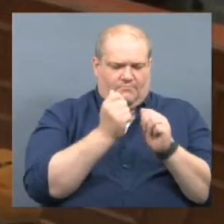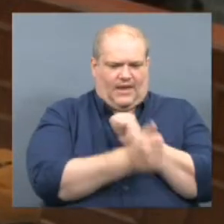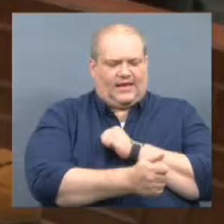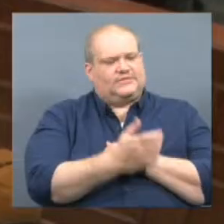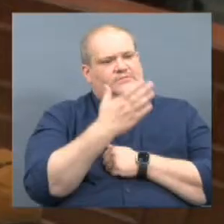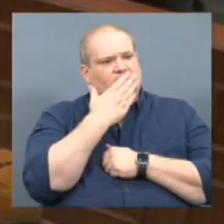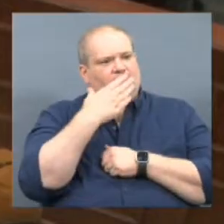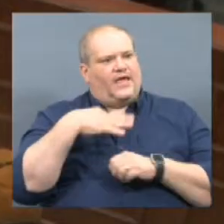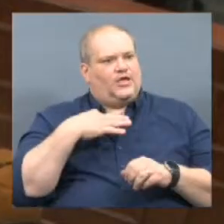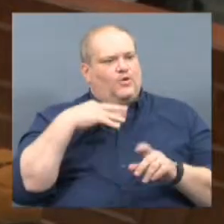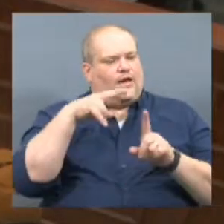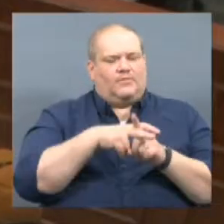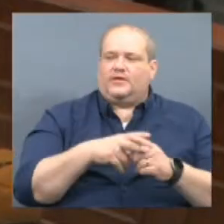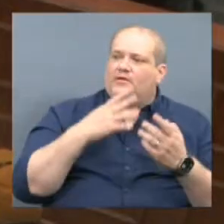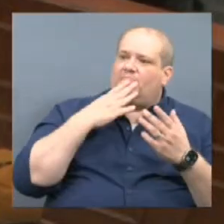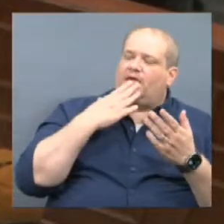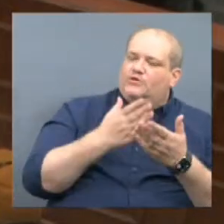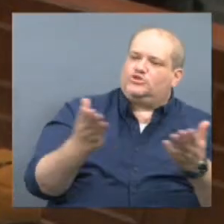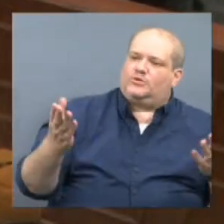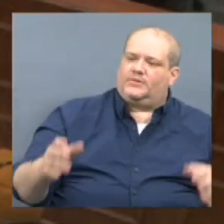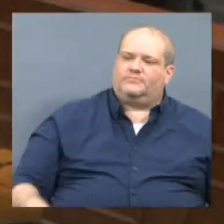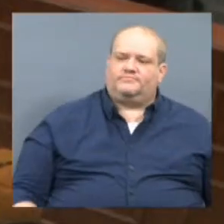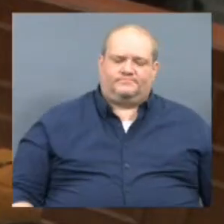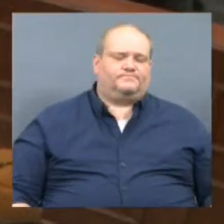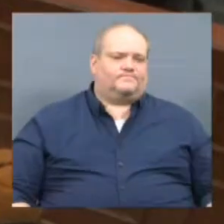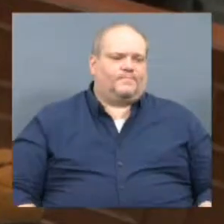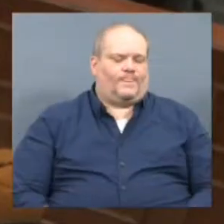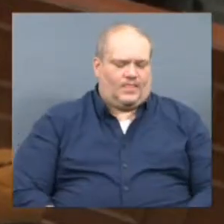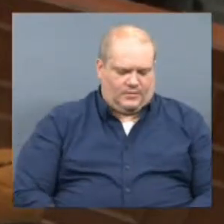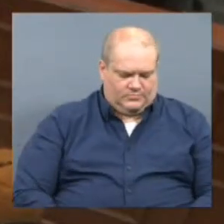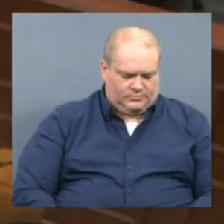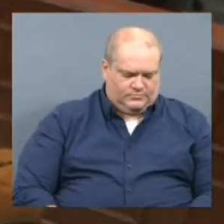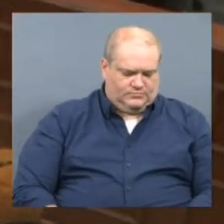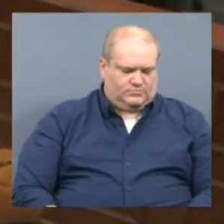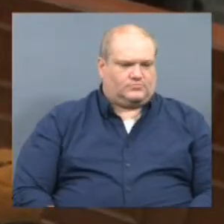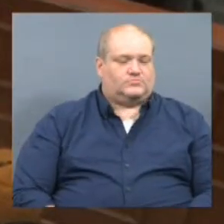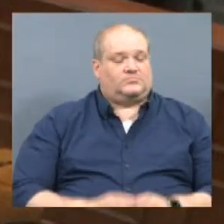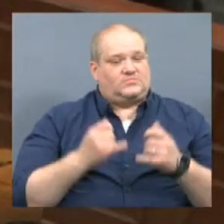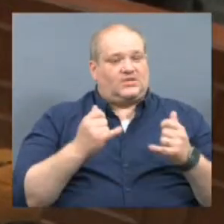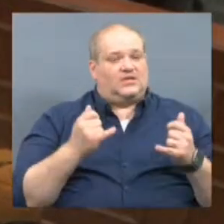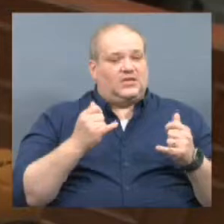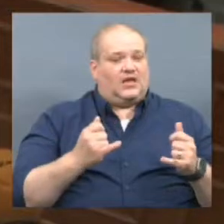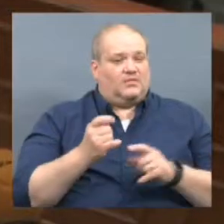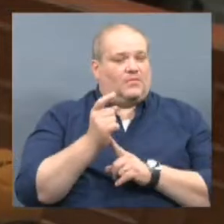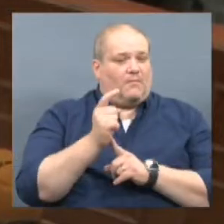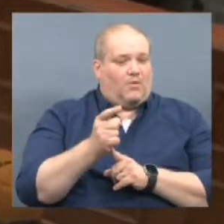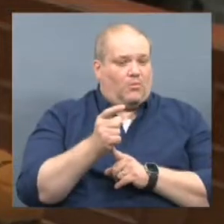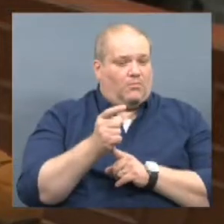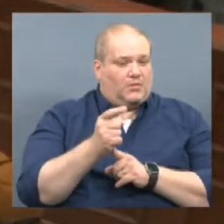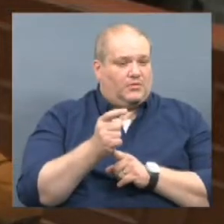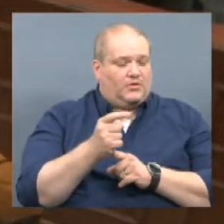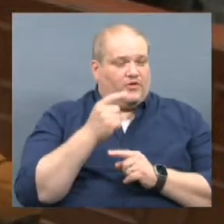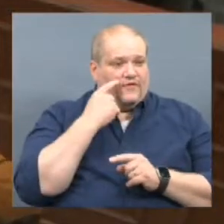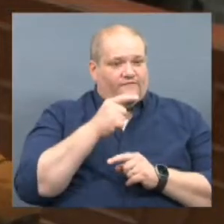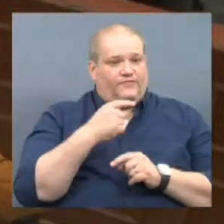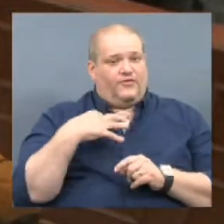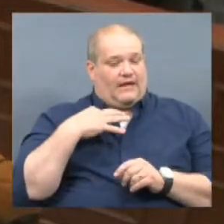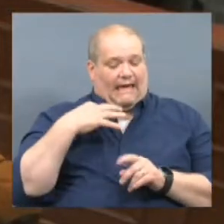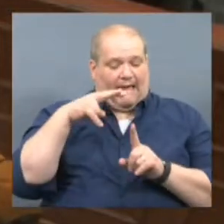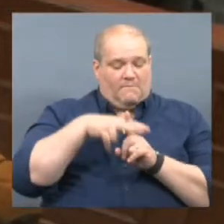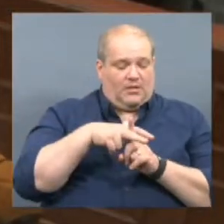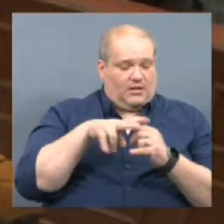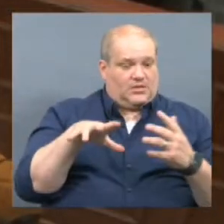Thank you, applicant, for coming. Thank you, gentlemen. Thank you all. All right. So we'll just give just a moment for the applicant